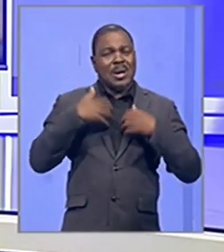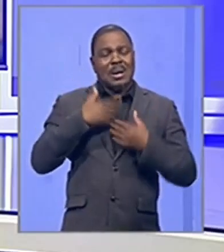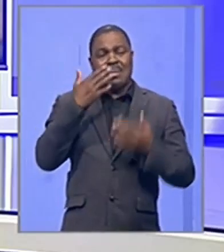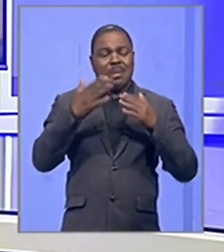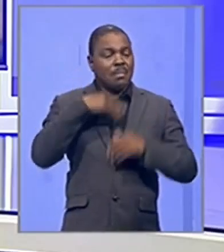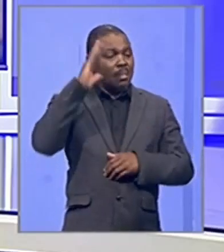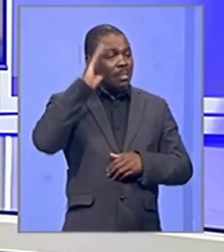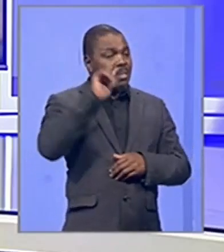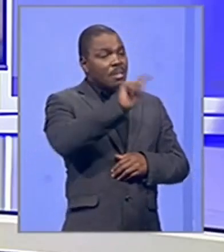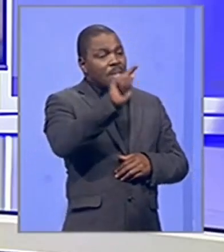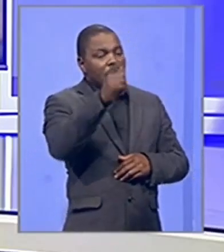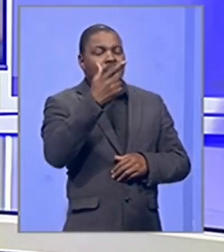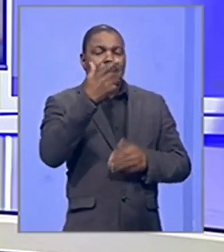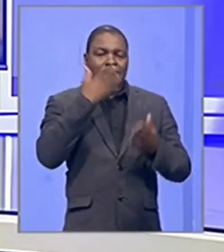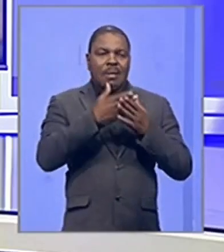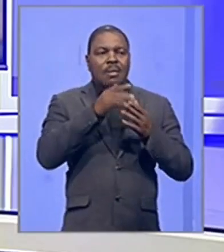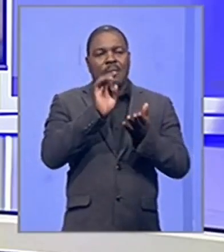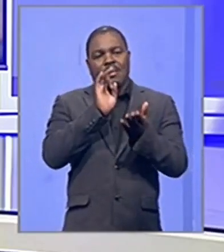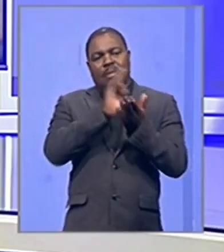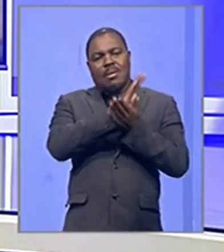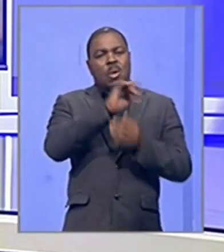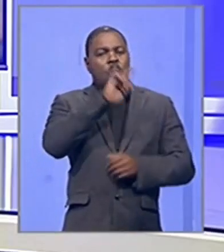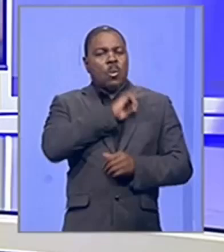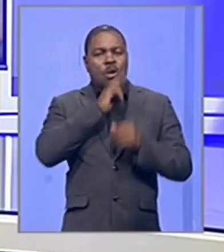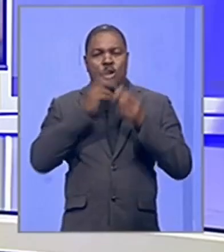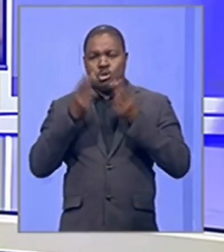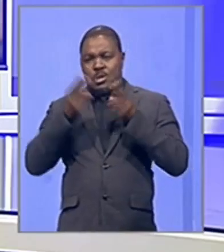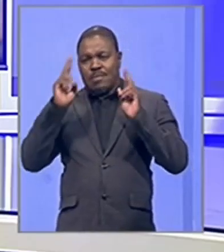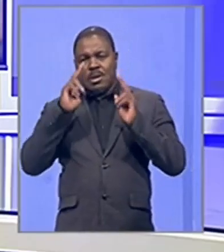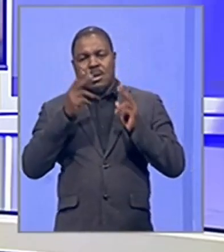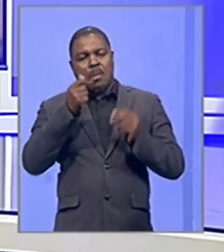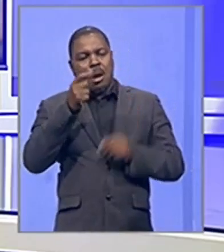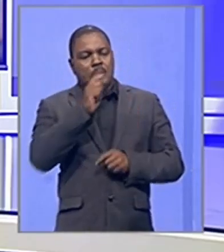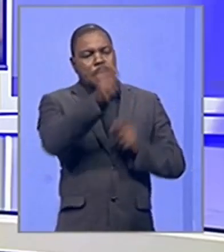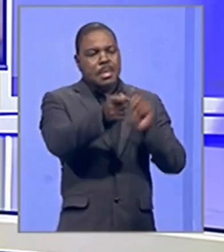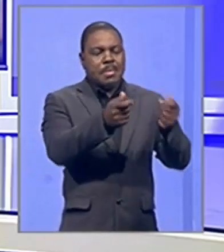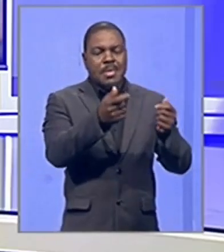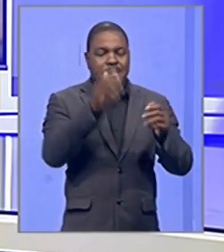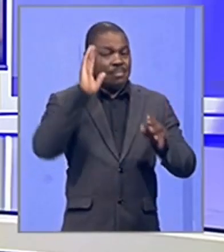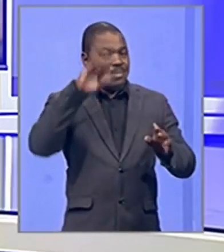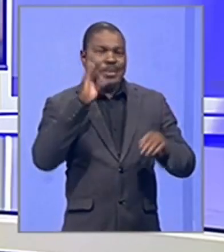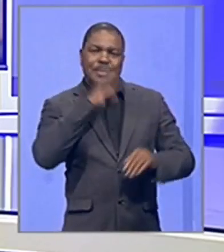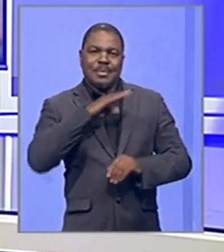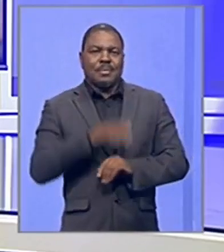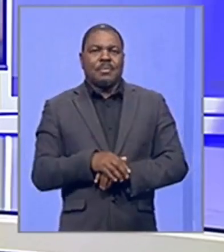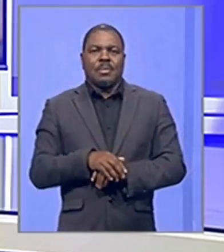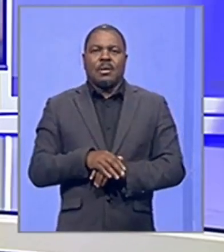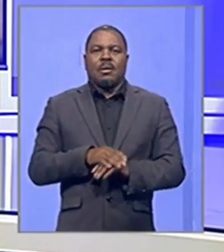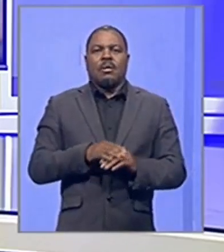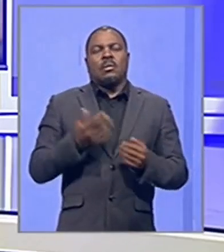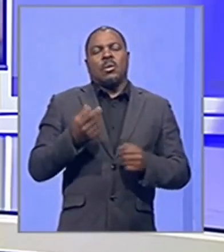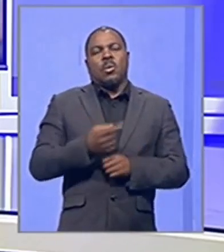rakwa madulong a bona ka baka la ge yunibesithi e sa lefela madulo a bona. Baithuti